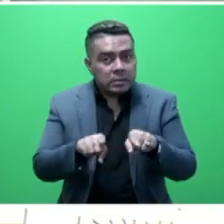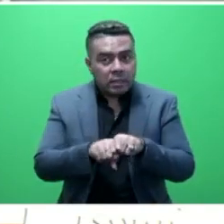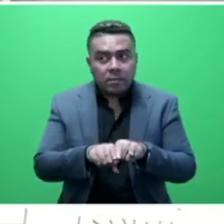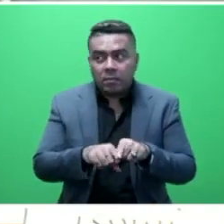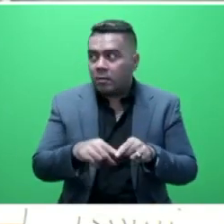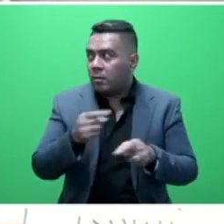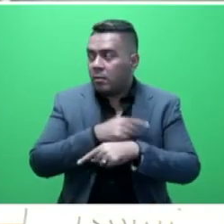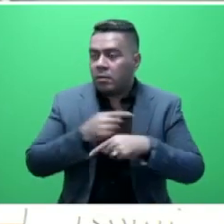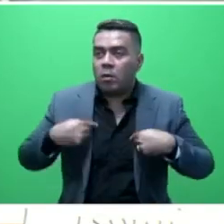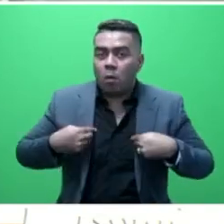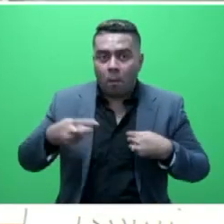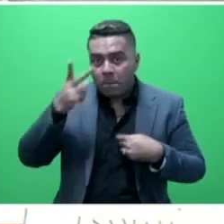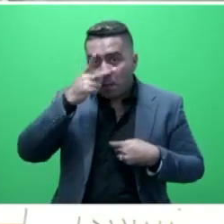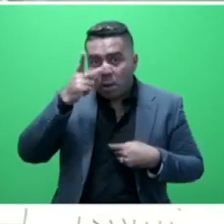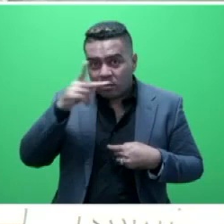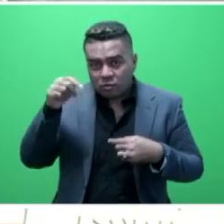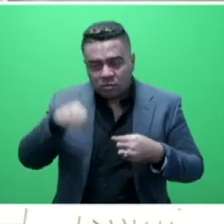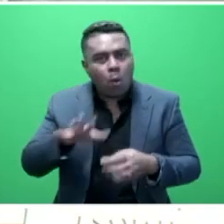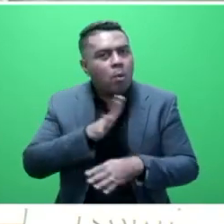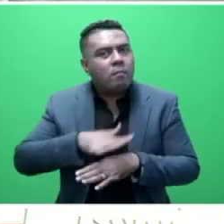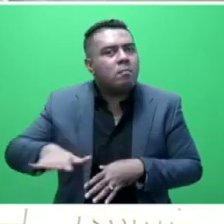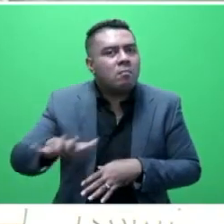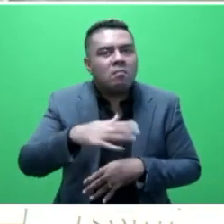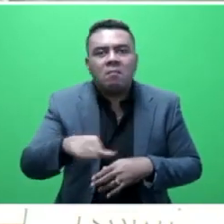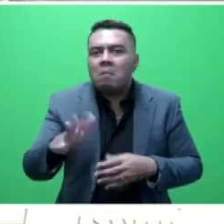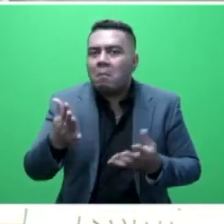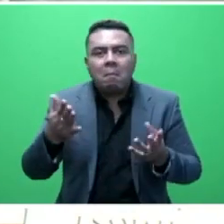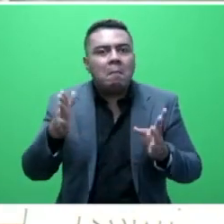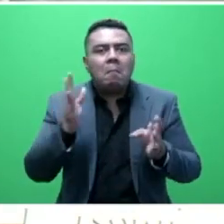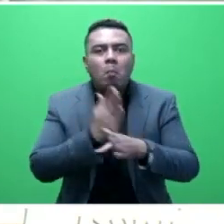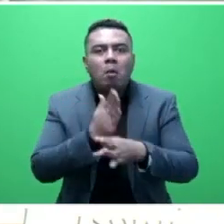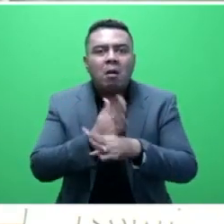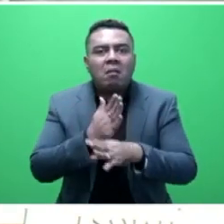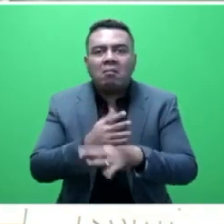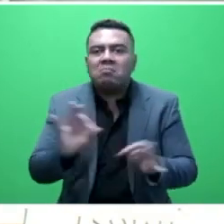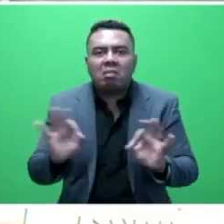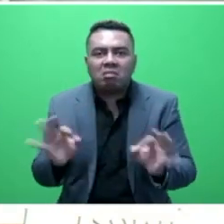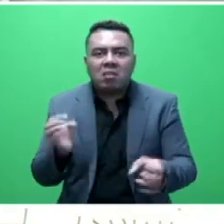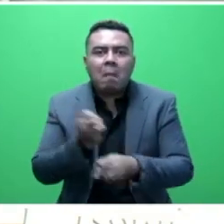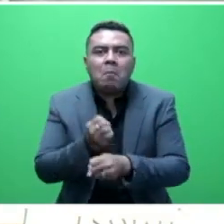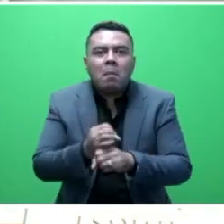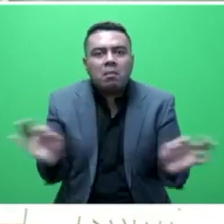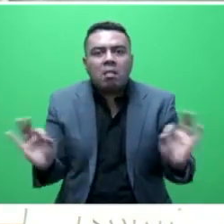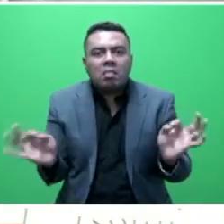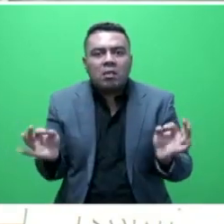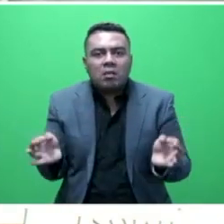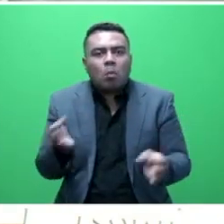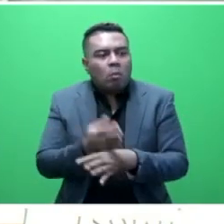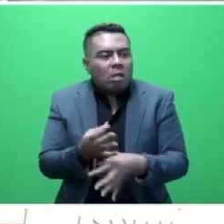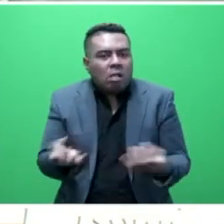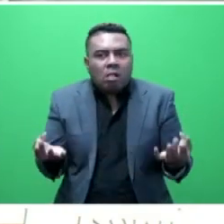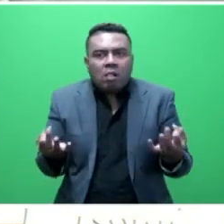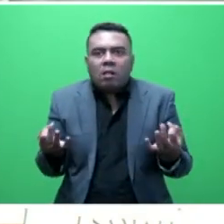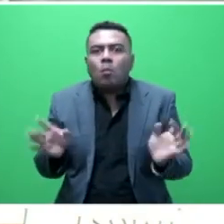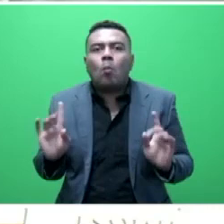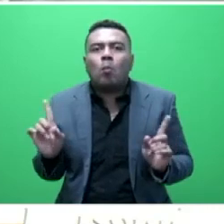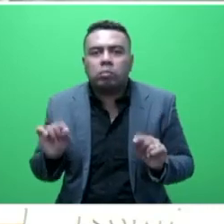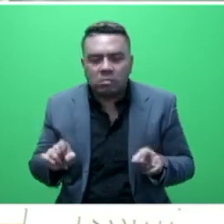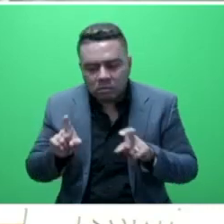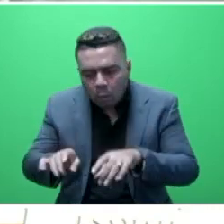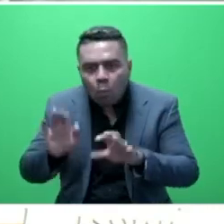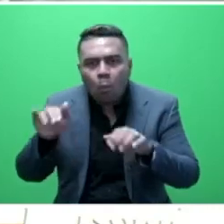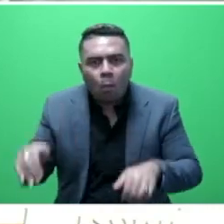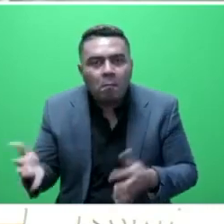times over, all unemployed around the world. And another 1.25 billion jobs are